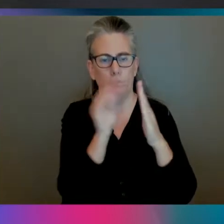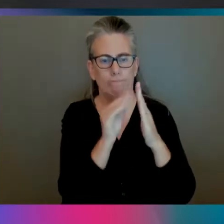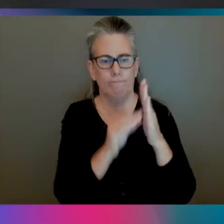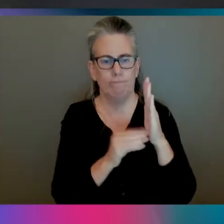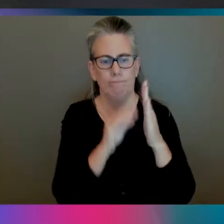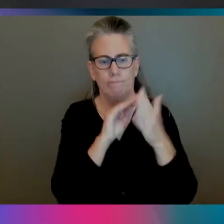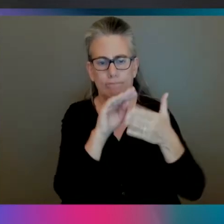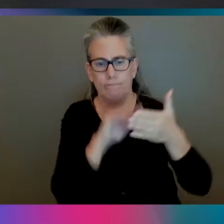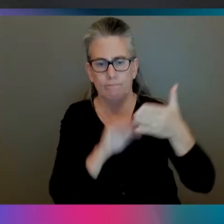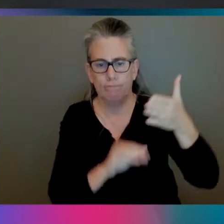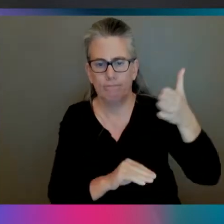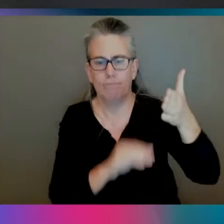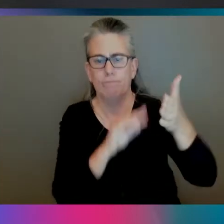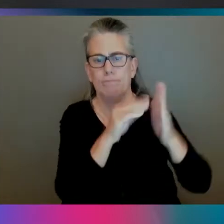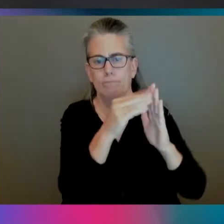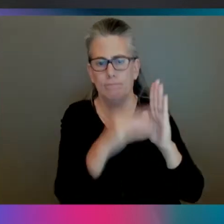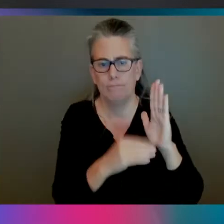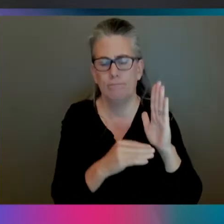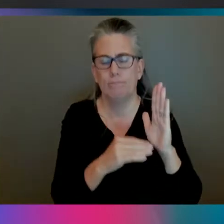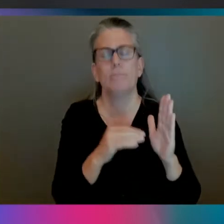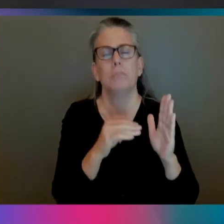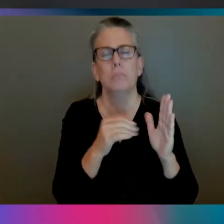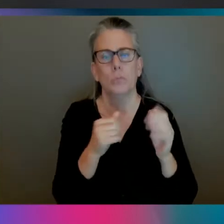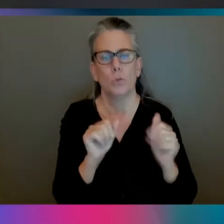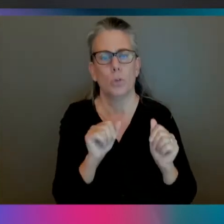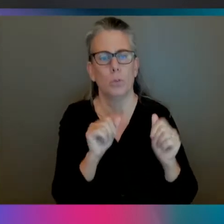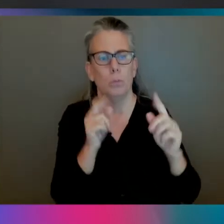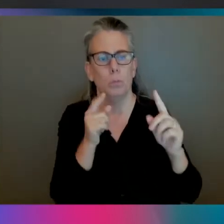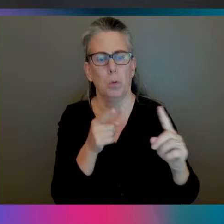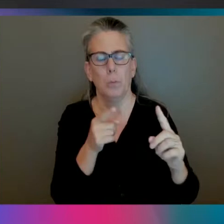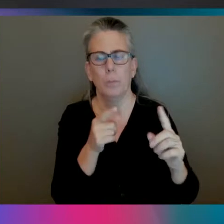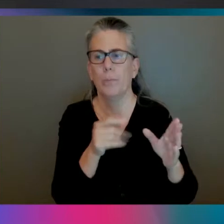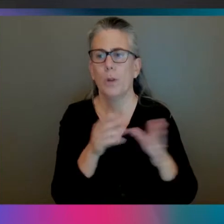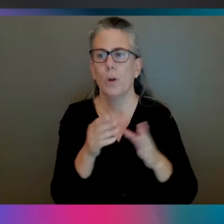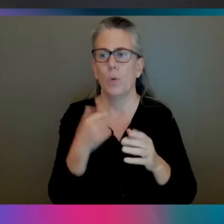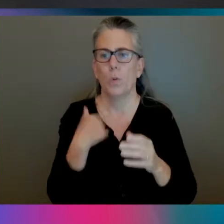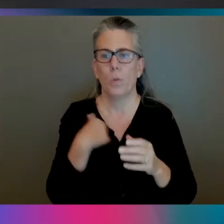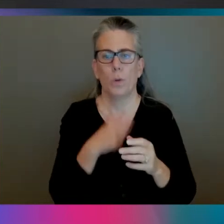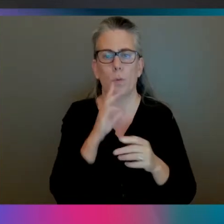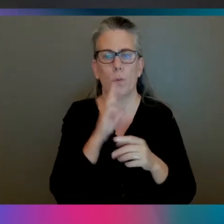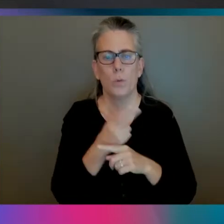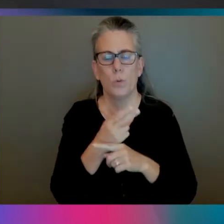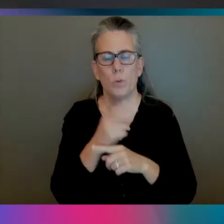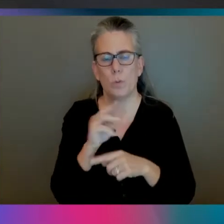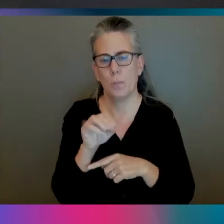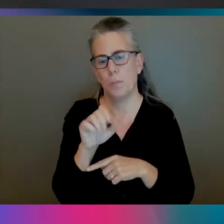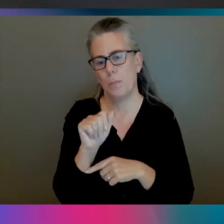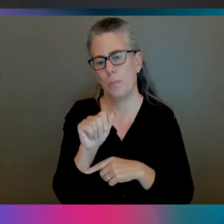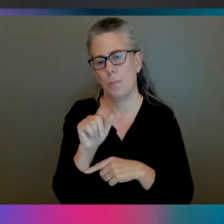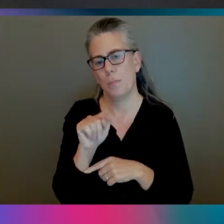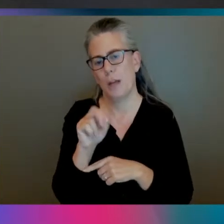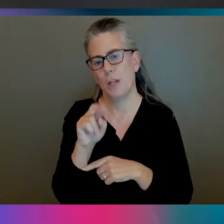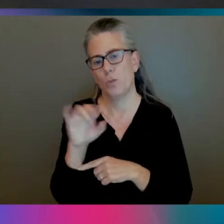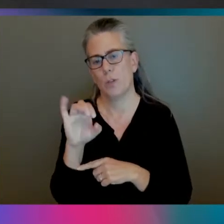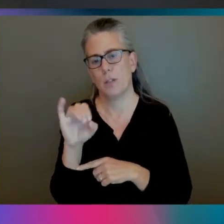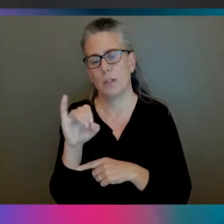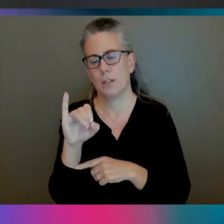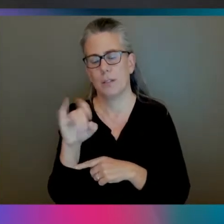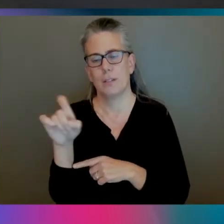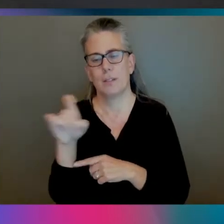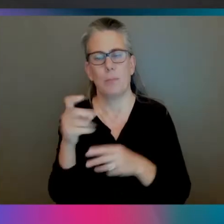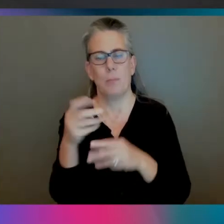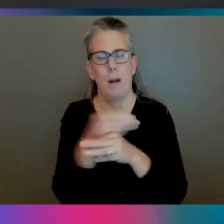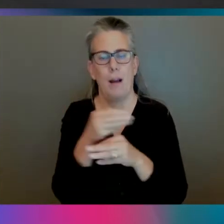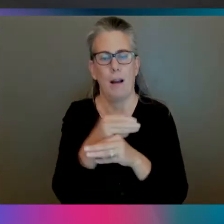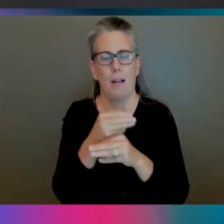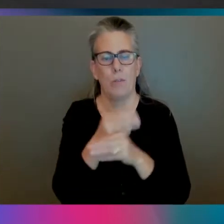have, notice how on that when we we're going to use some matrix math basically to combine these two things. I'm going to